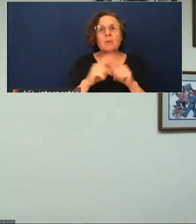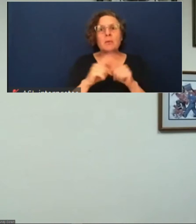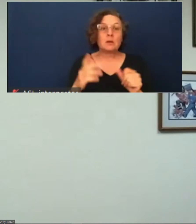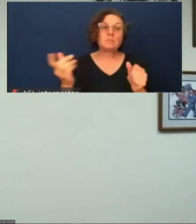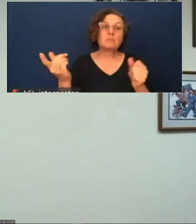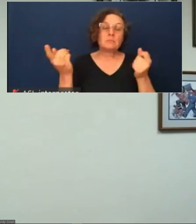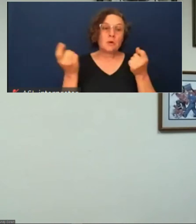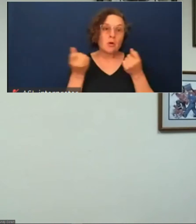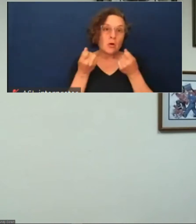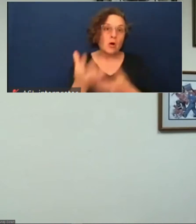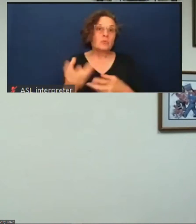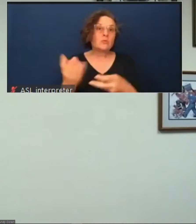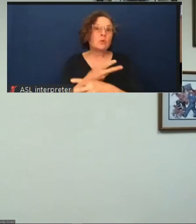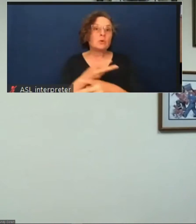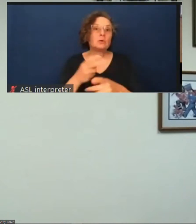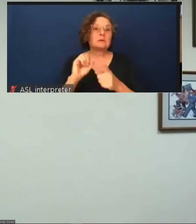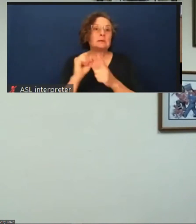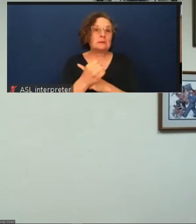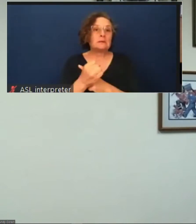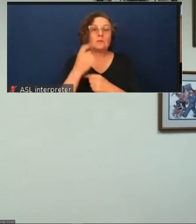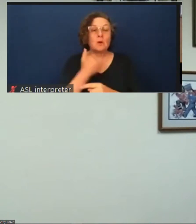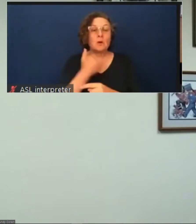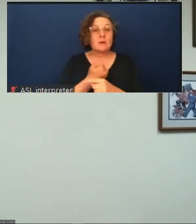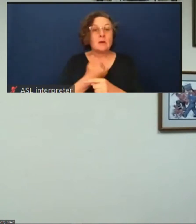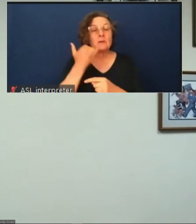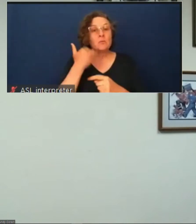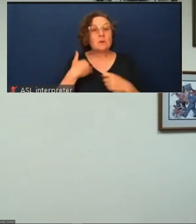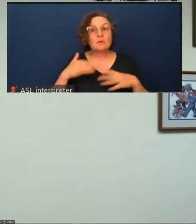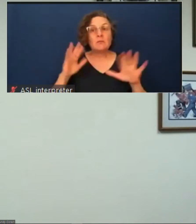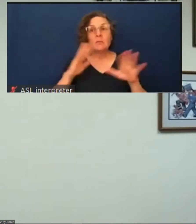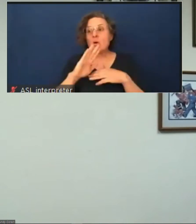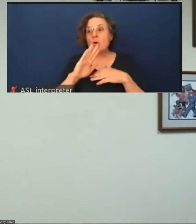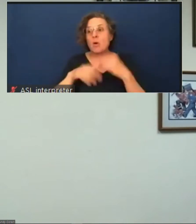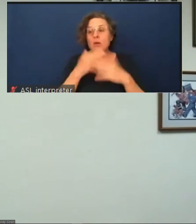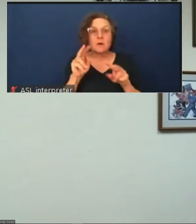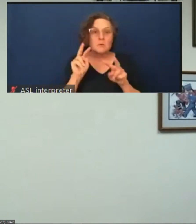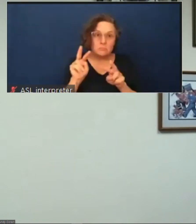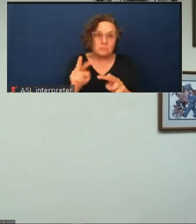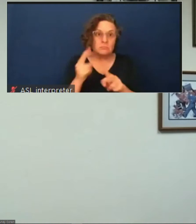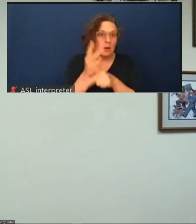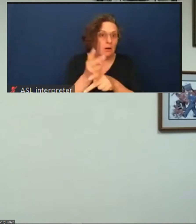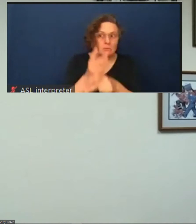if we give up all of our vigilance.